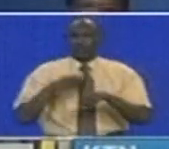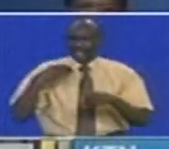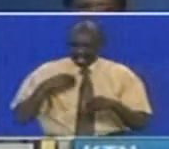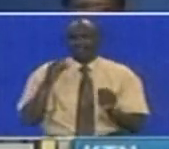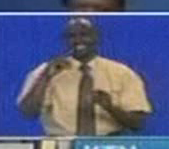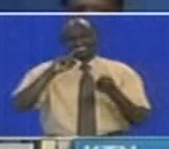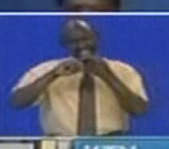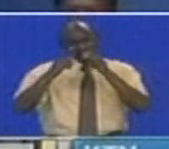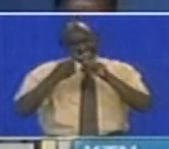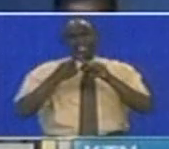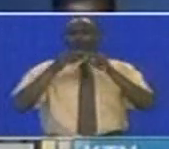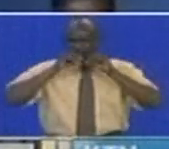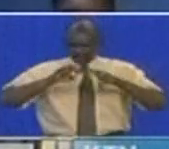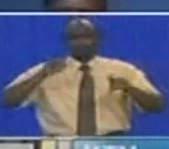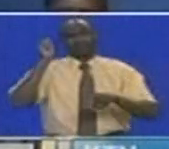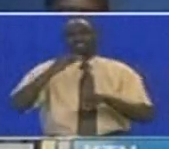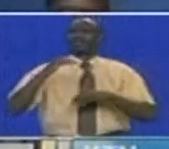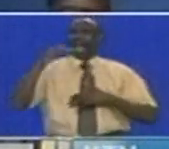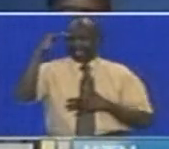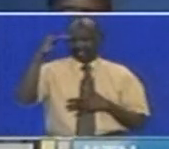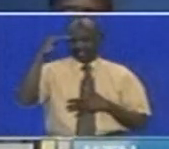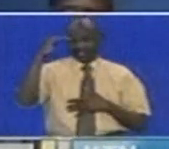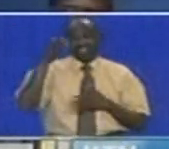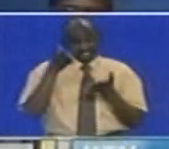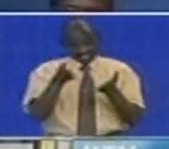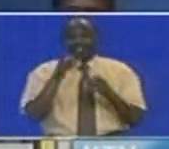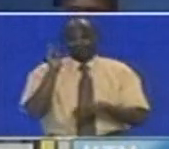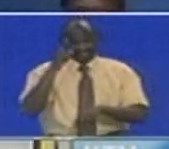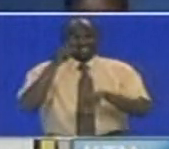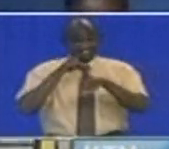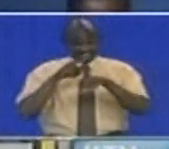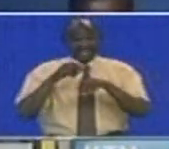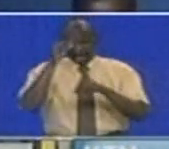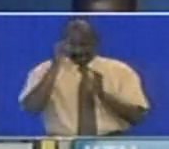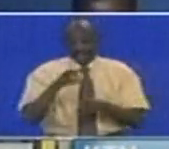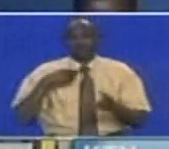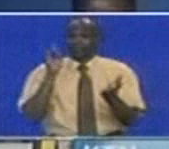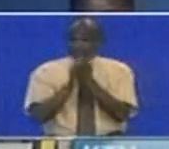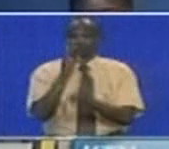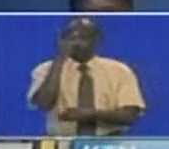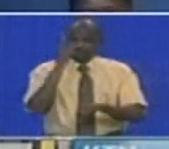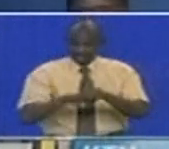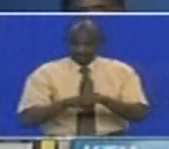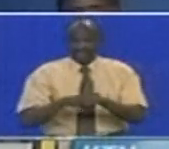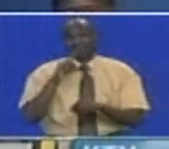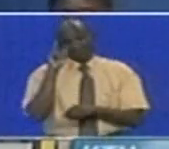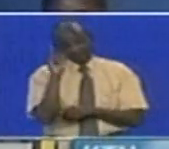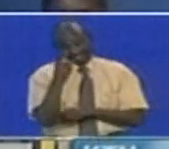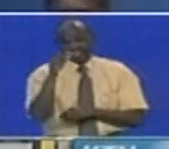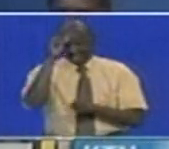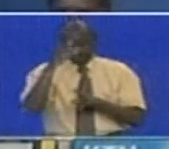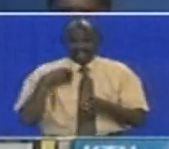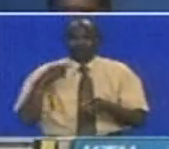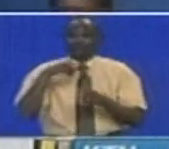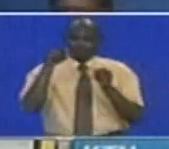standards of devolution to be high. Since this is the first governor to be impeached twice and the first governor to walk away from his